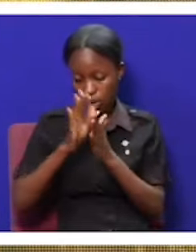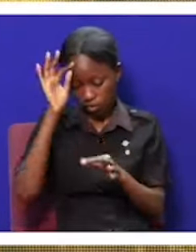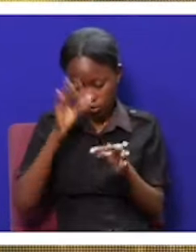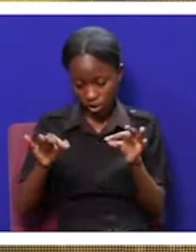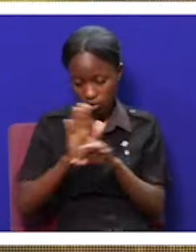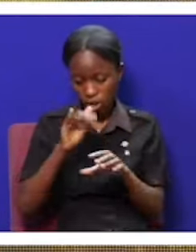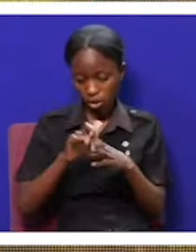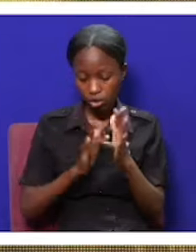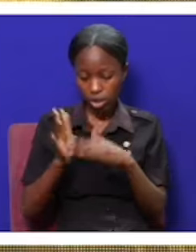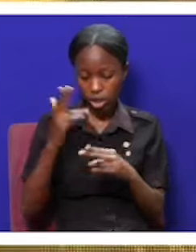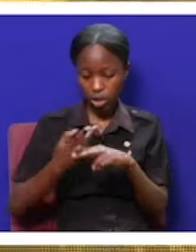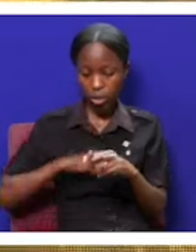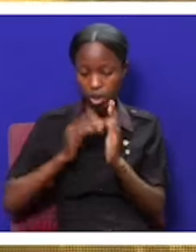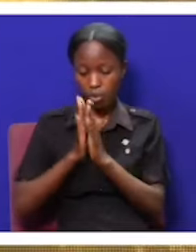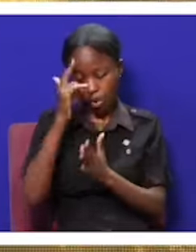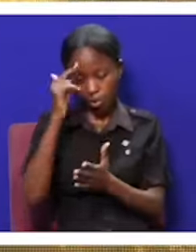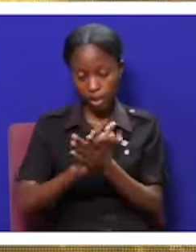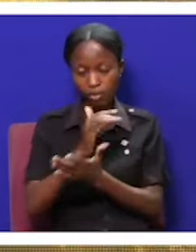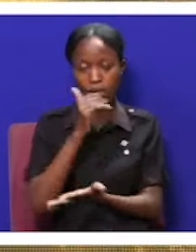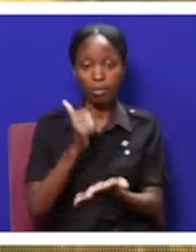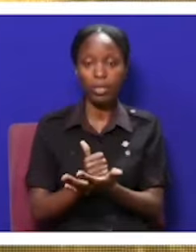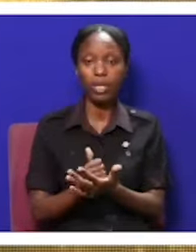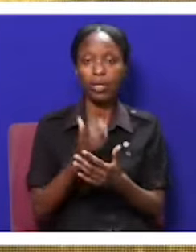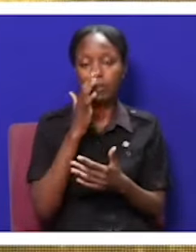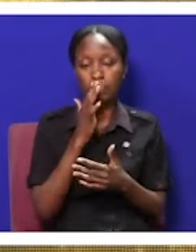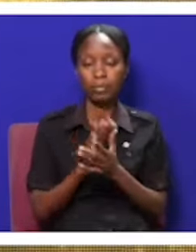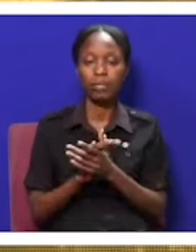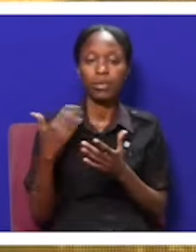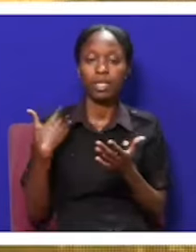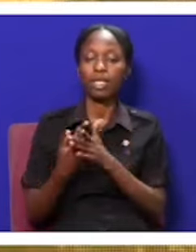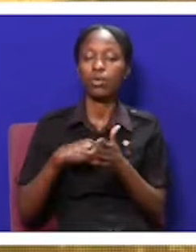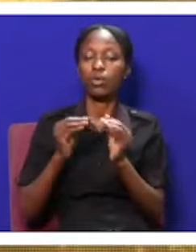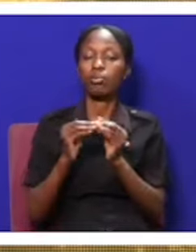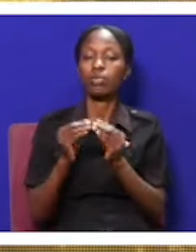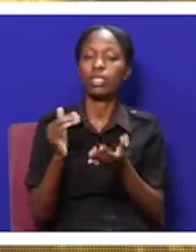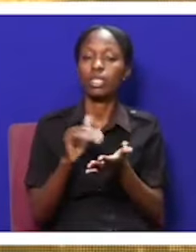In Jesus' name we pray and believe. Amen. And so until we meet again,